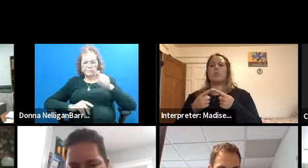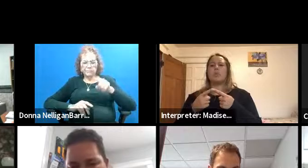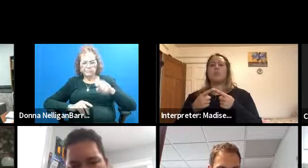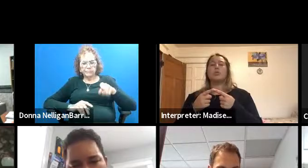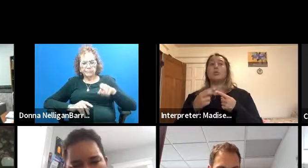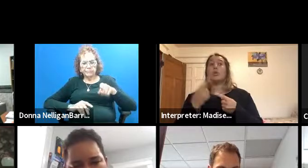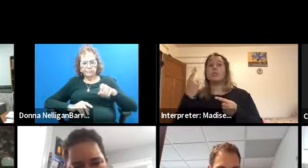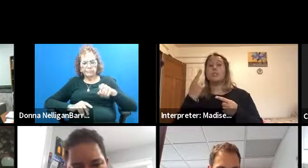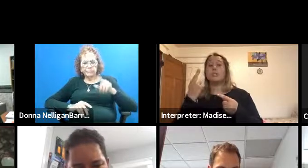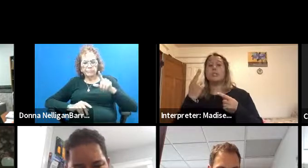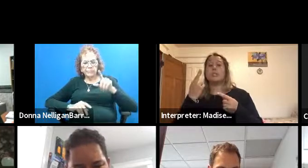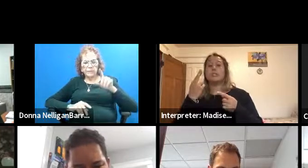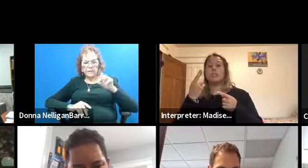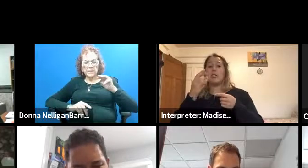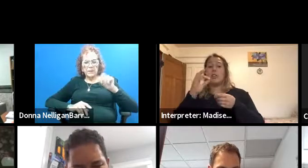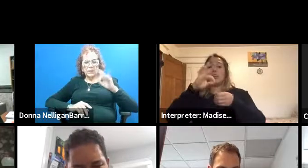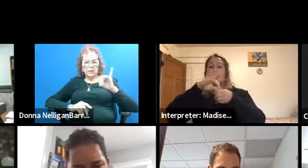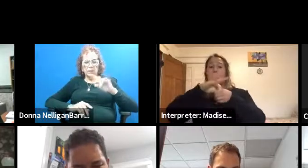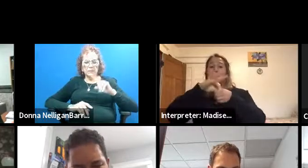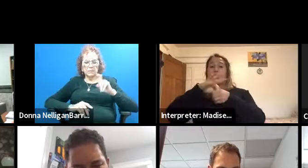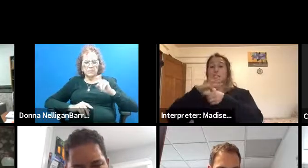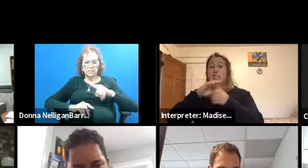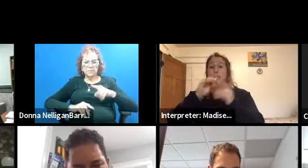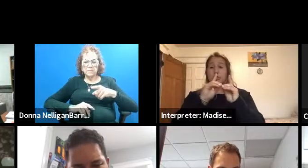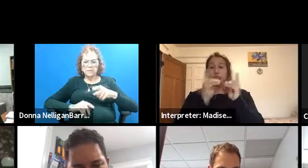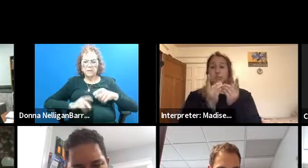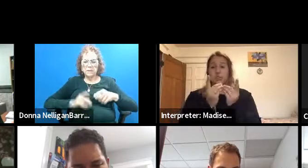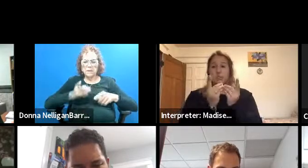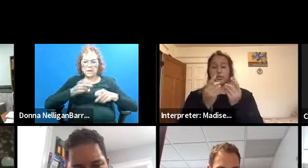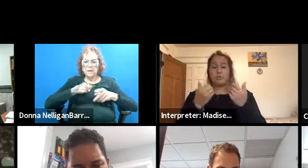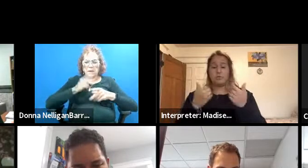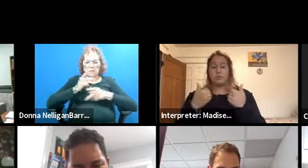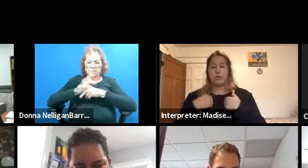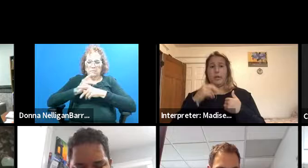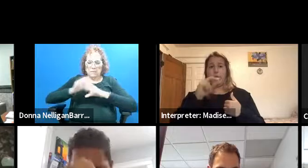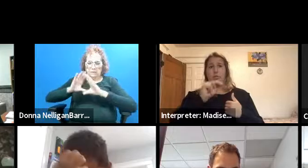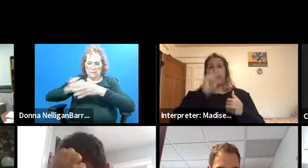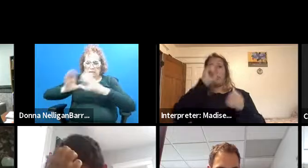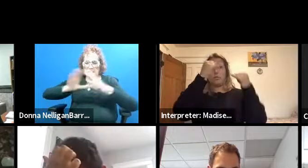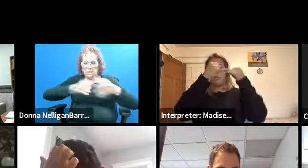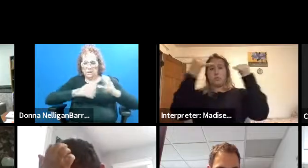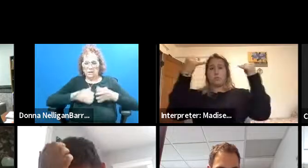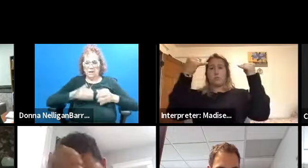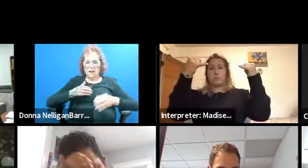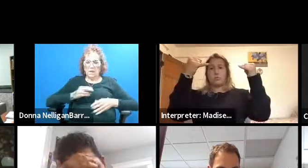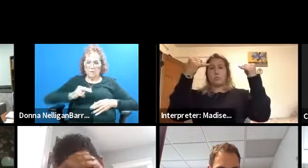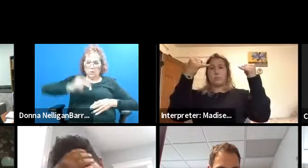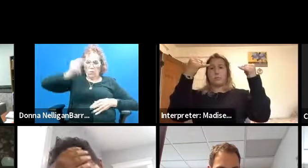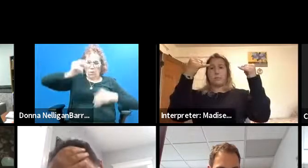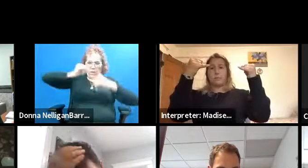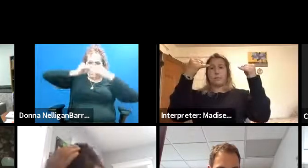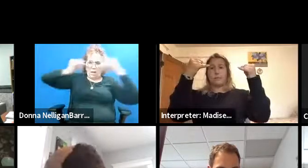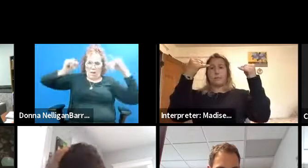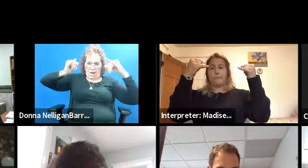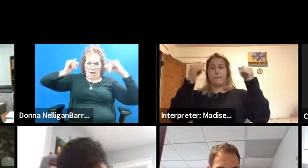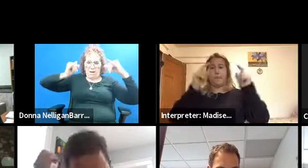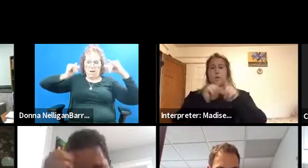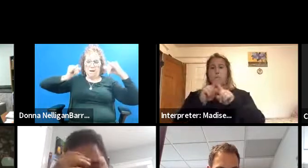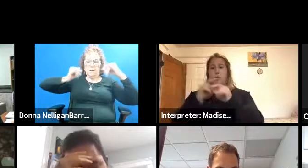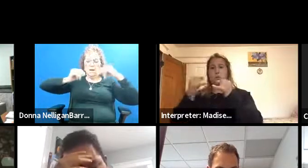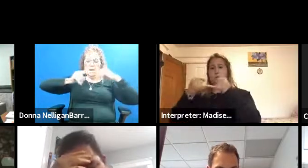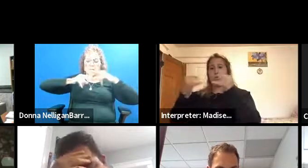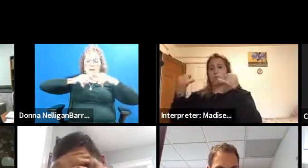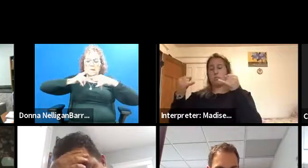districts, on the northern border and on the border between Lachey and